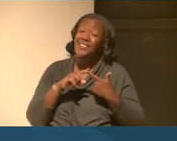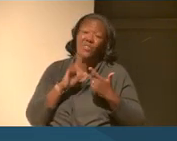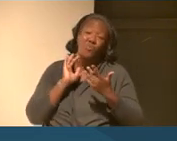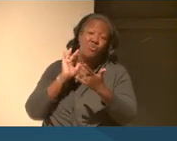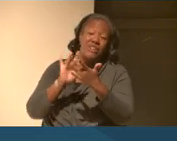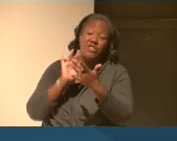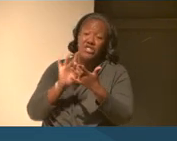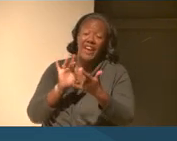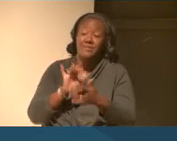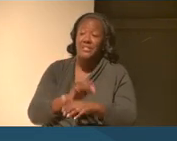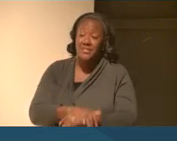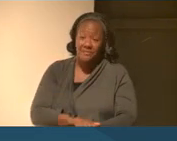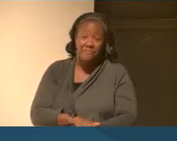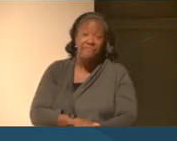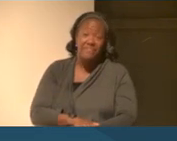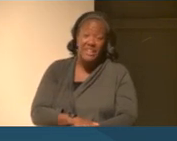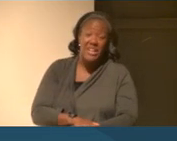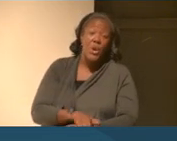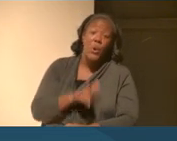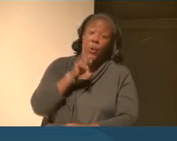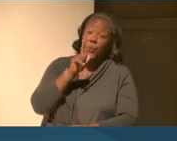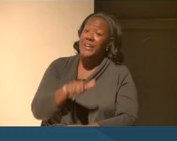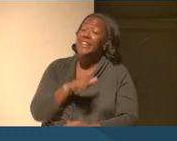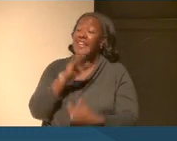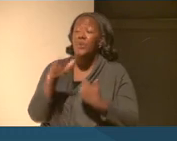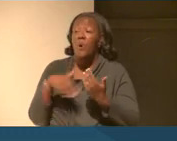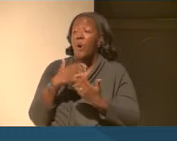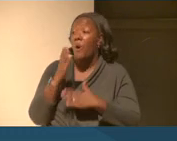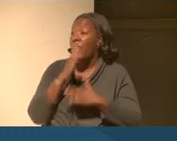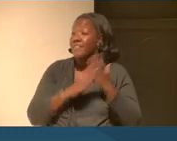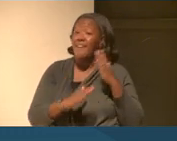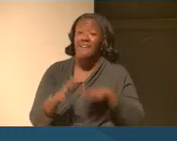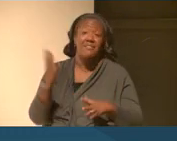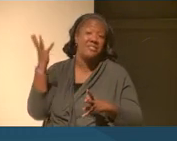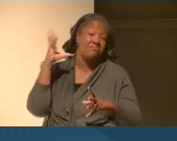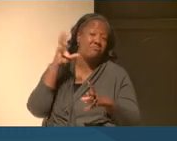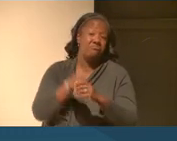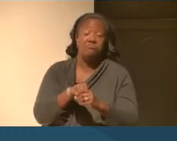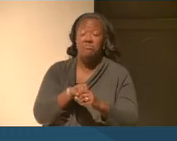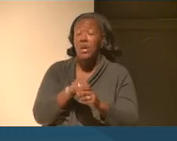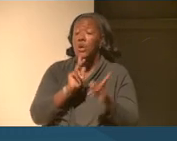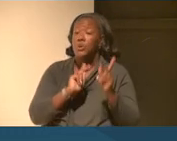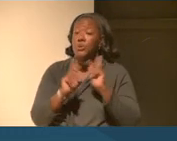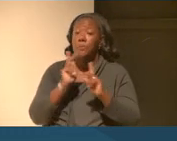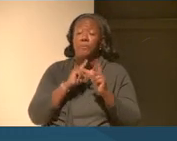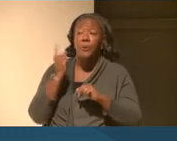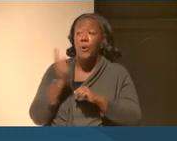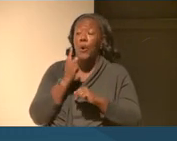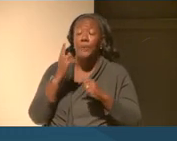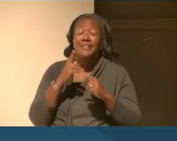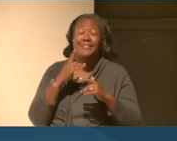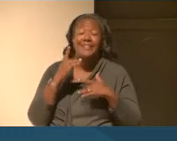is work, as it was said in the last panel, man, we need all hands on deck. And so people are always excited